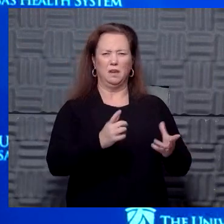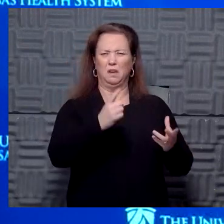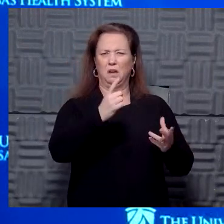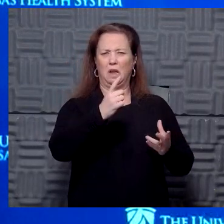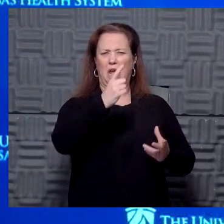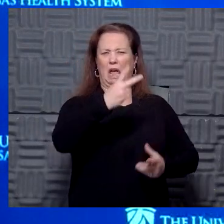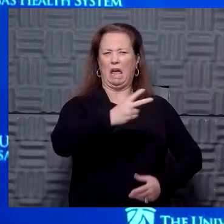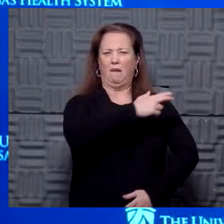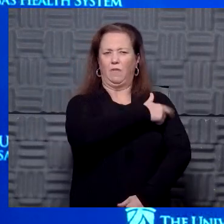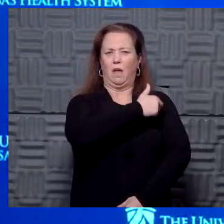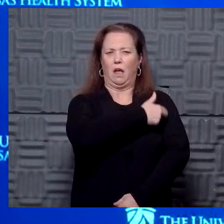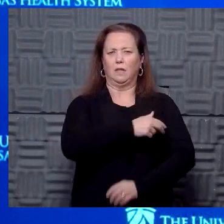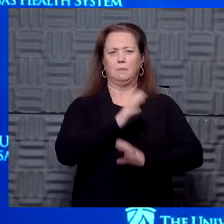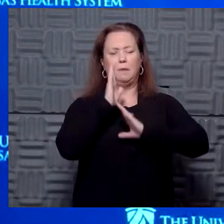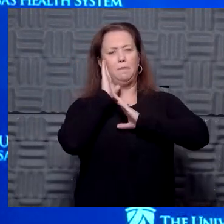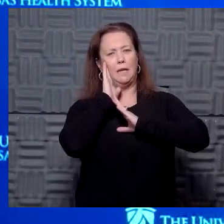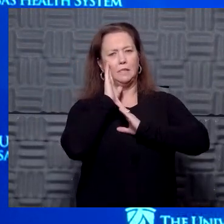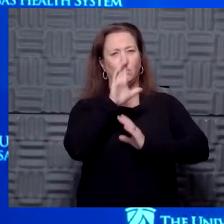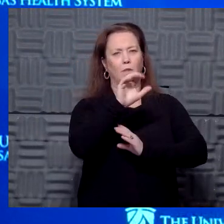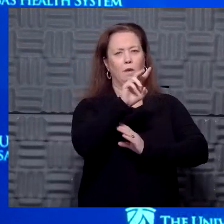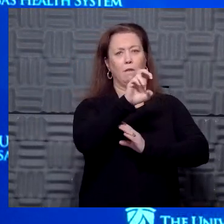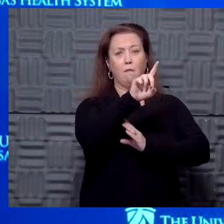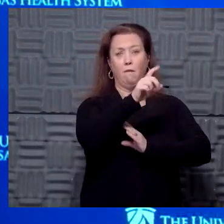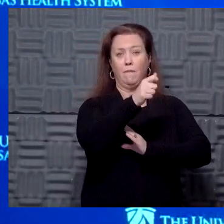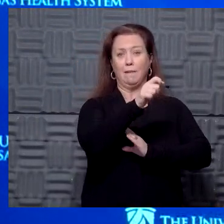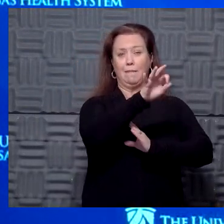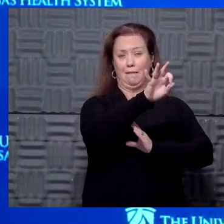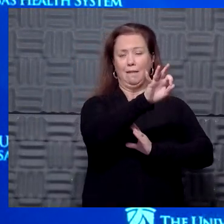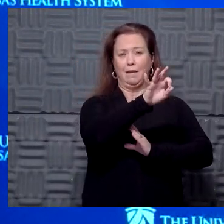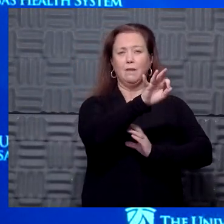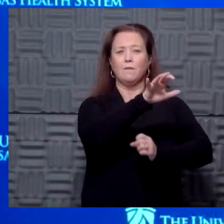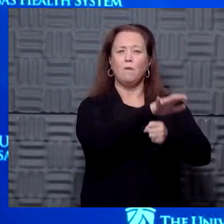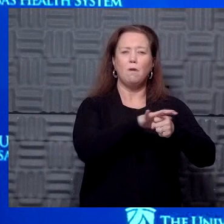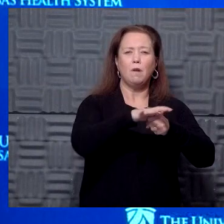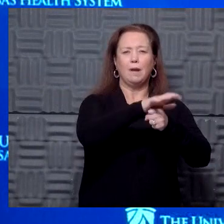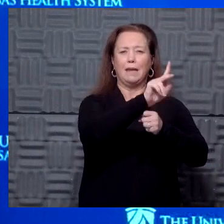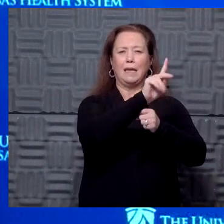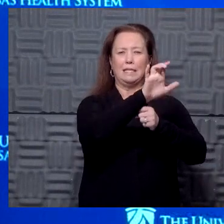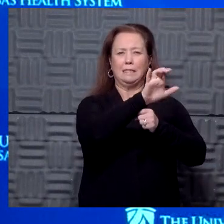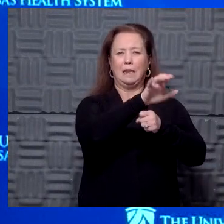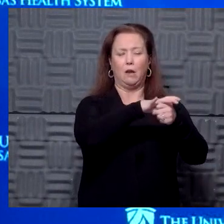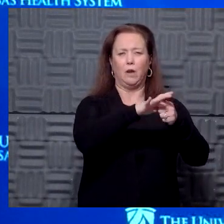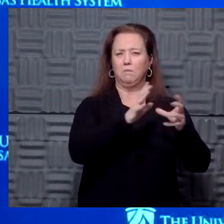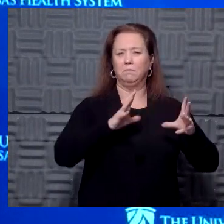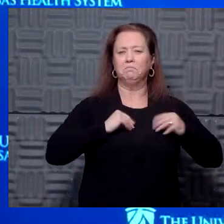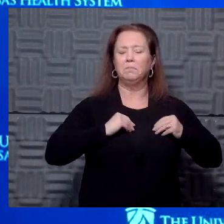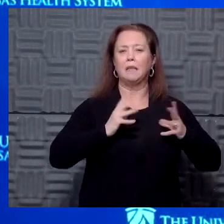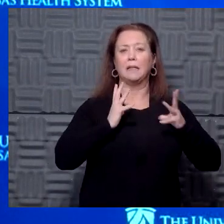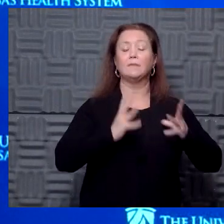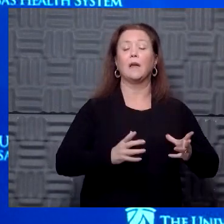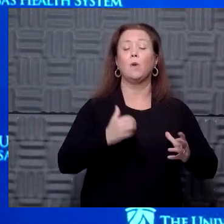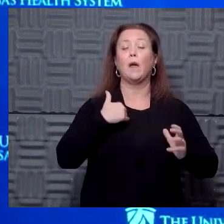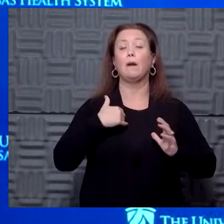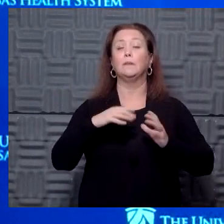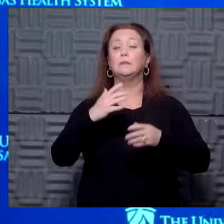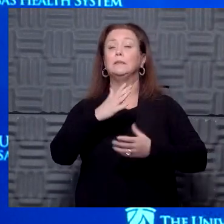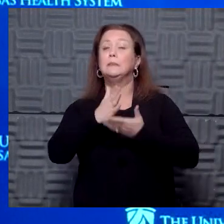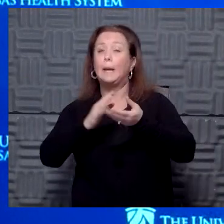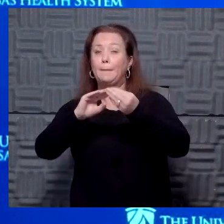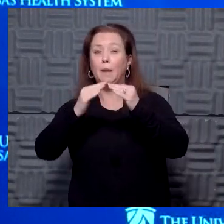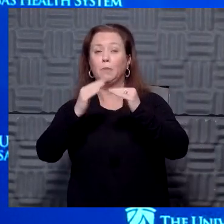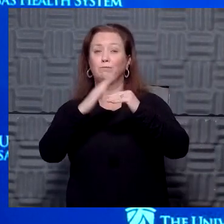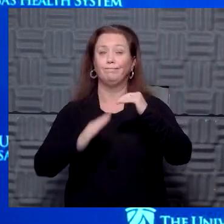half of our hospital beds with COVID-19 across the Kansas City metropolitan area, but we'll be okay with that. And we have models that show that we're going to